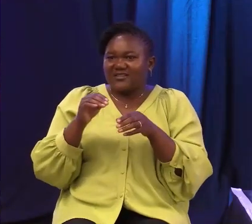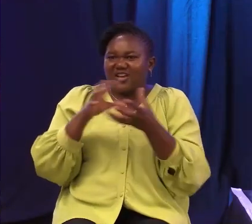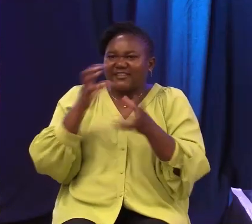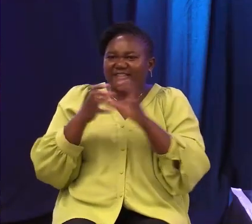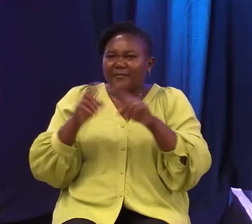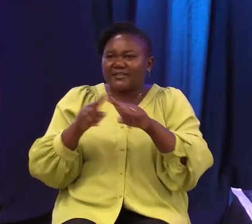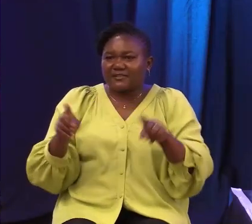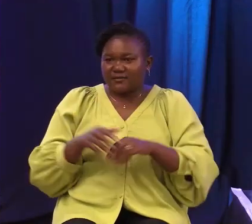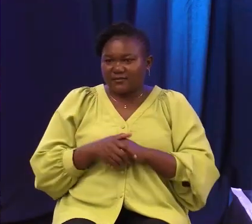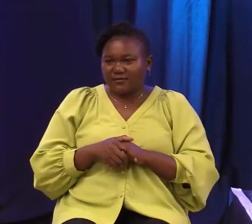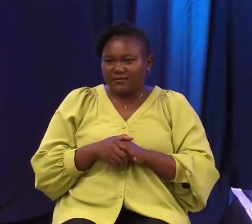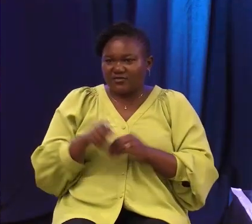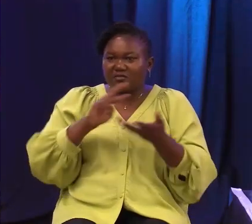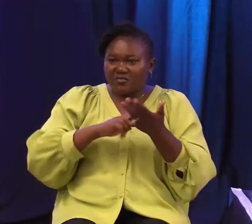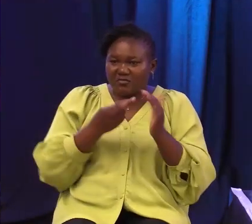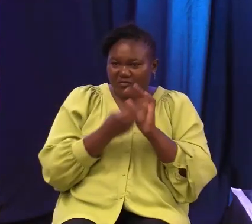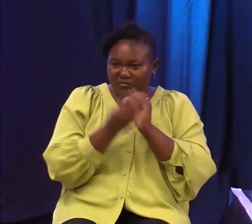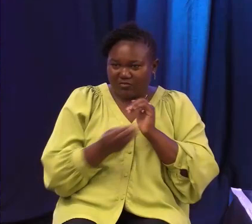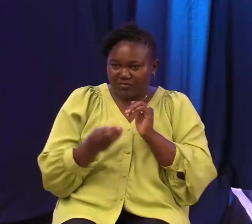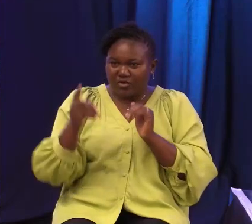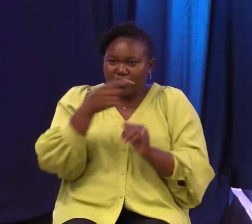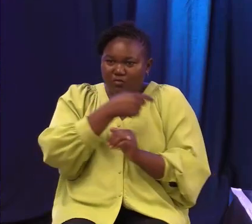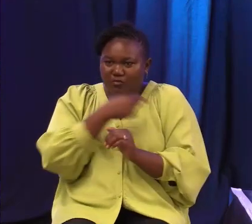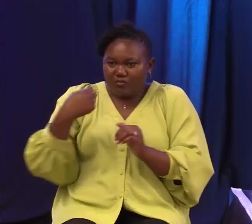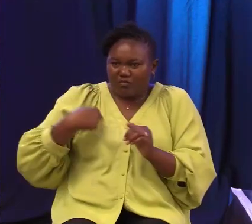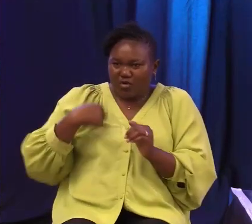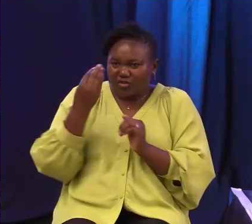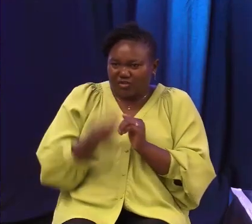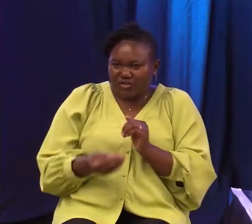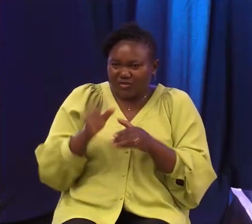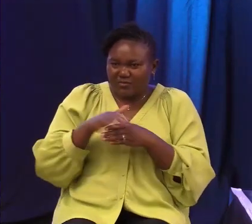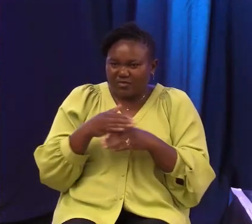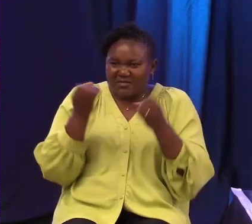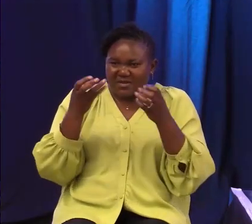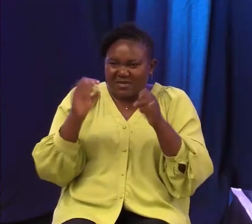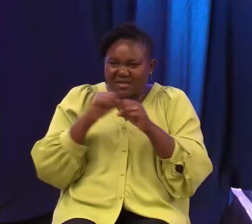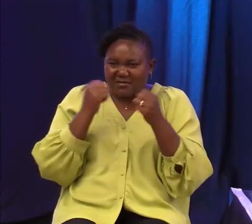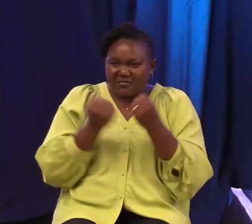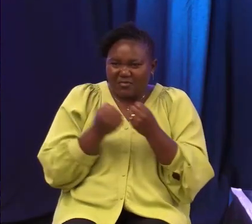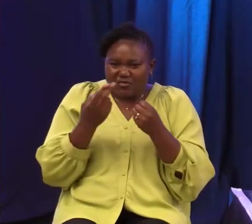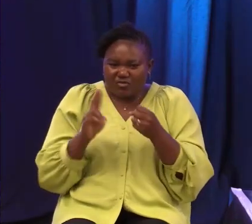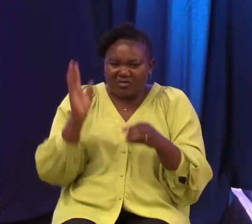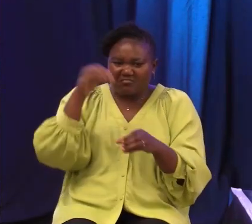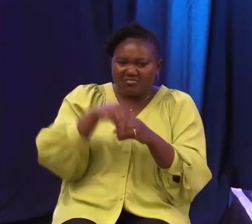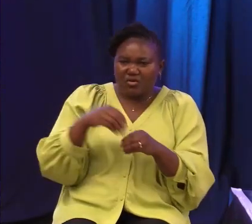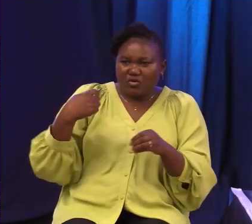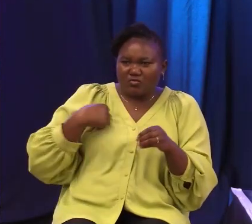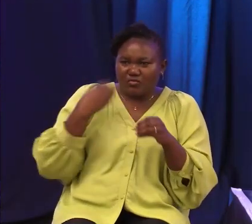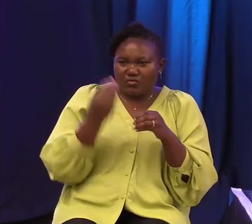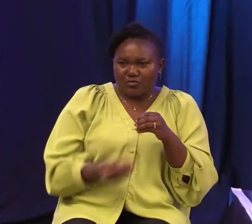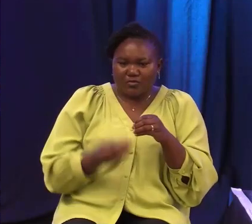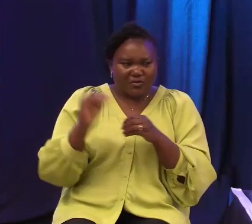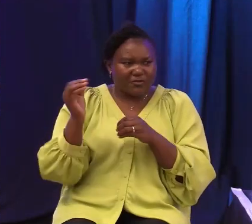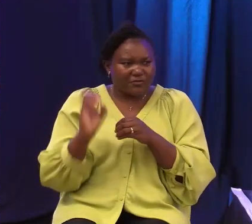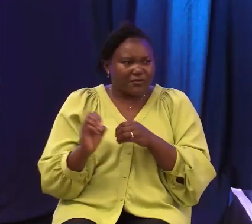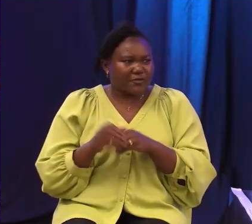all children that see it will feel represented, especially the boy child, since I feel that most foundations don't visibly show that they're advocates for